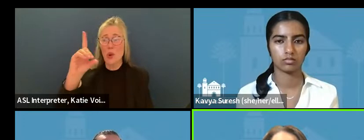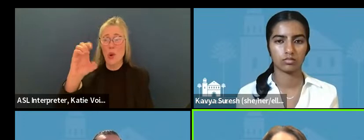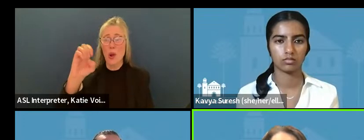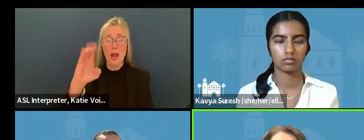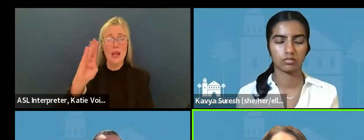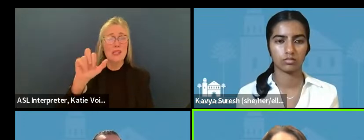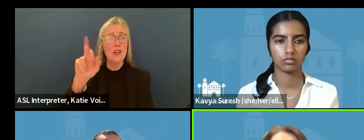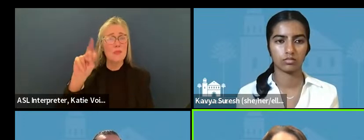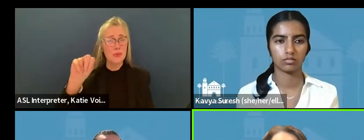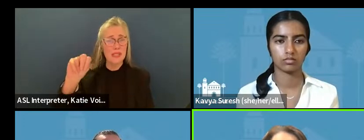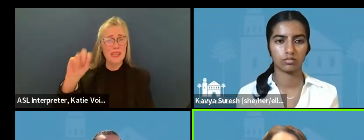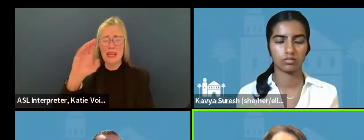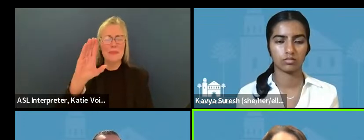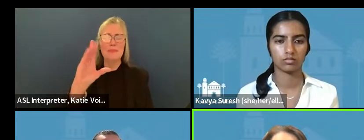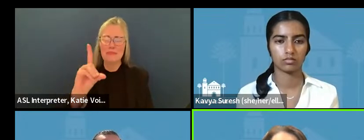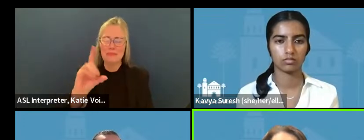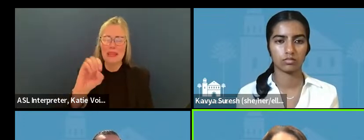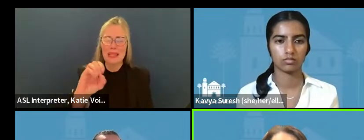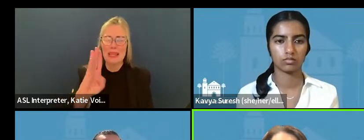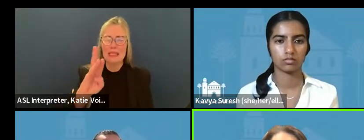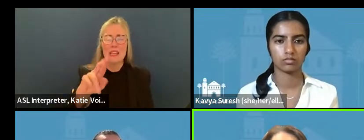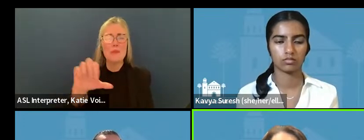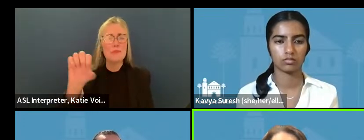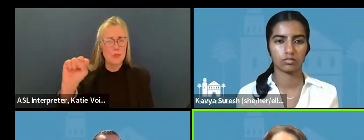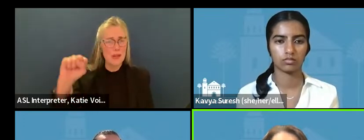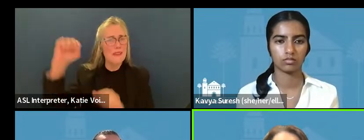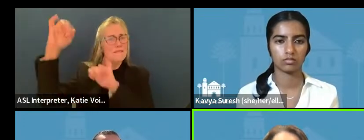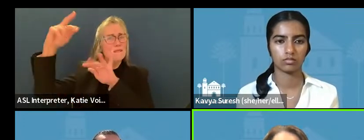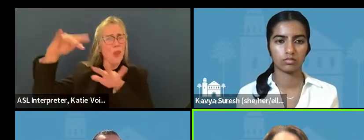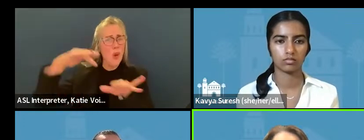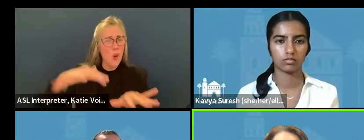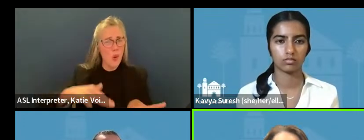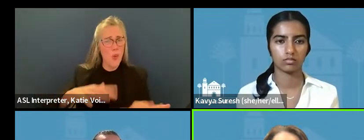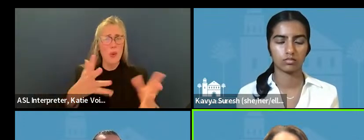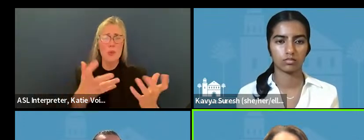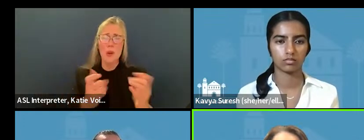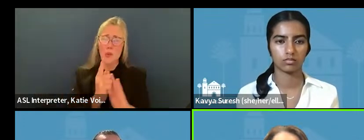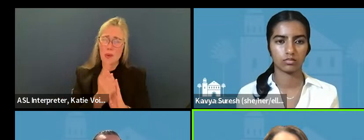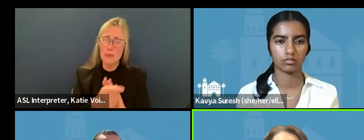on the lives lost in 2018 as well.